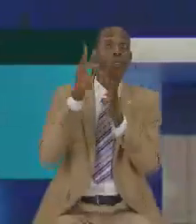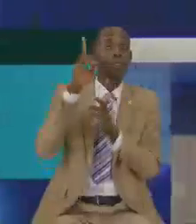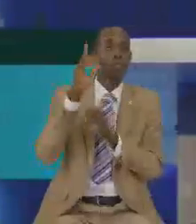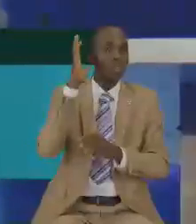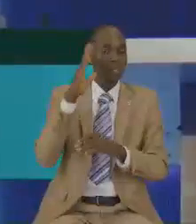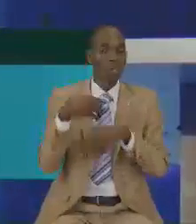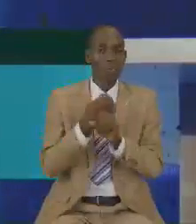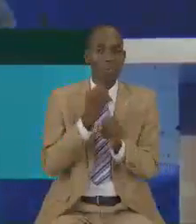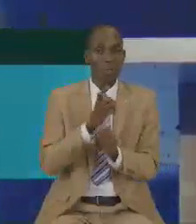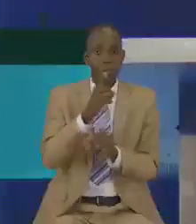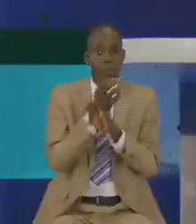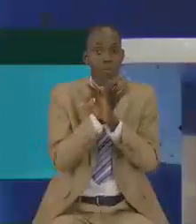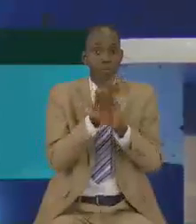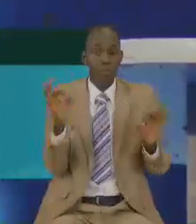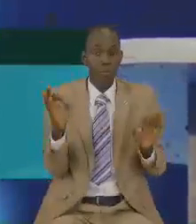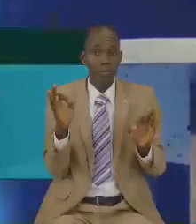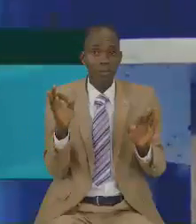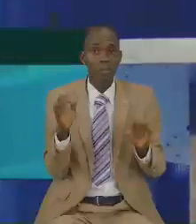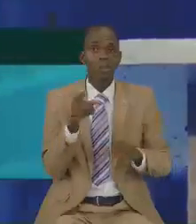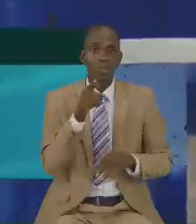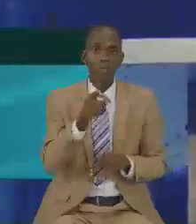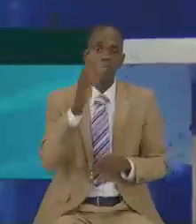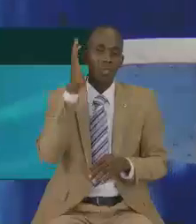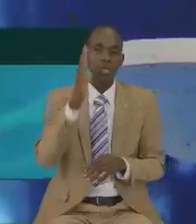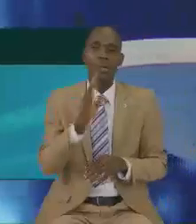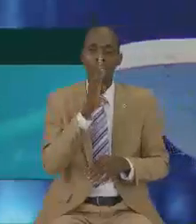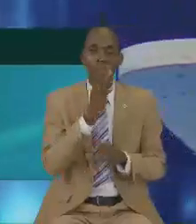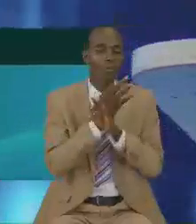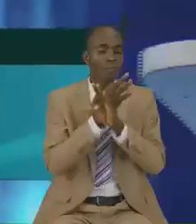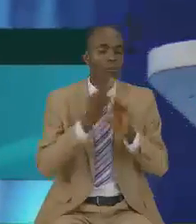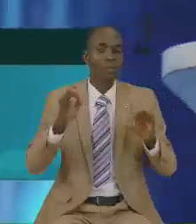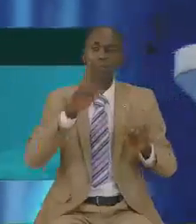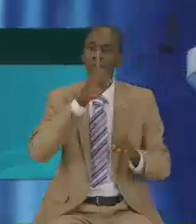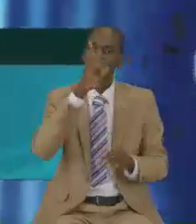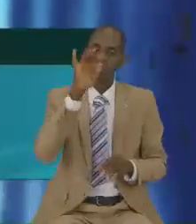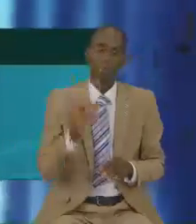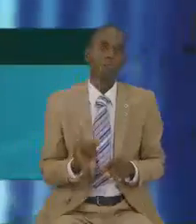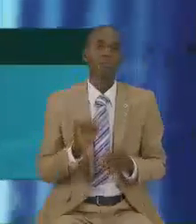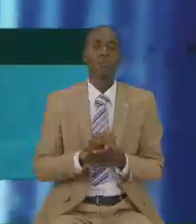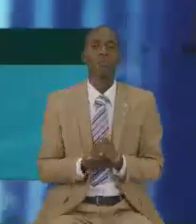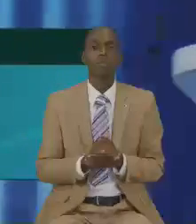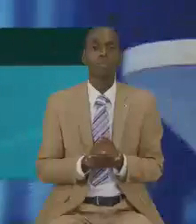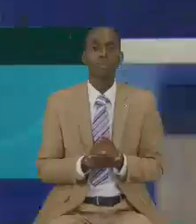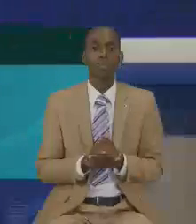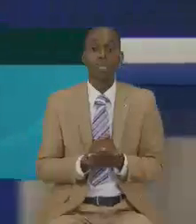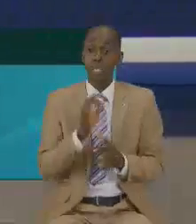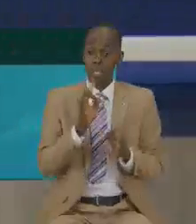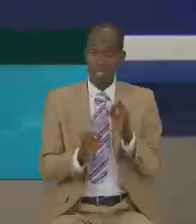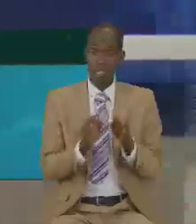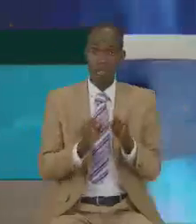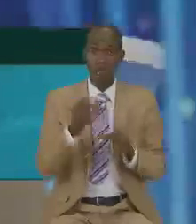therefore shall make you free, ye shall be free indeed. If